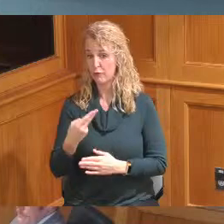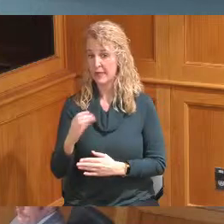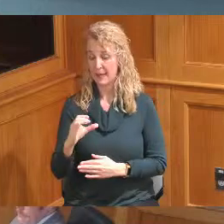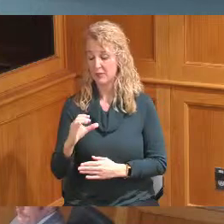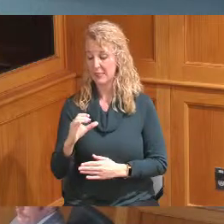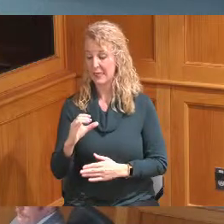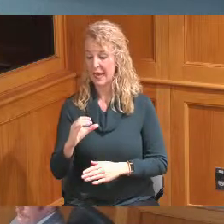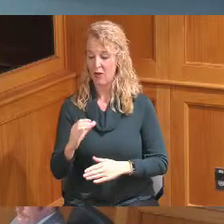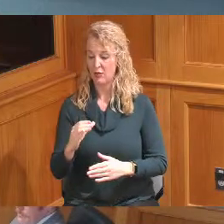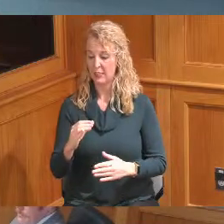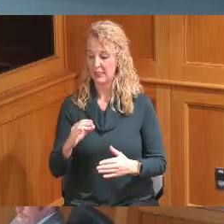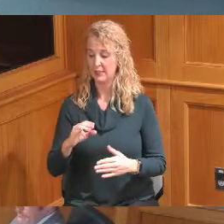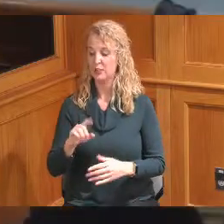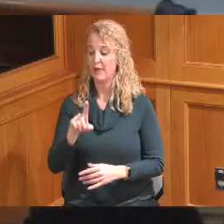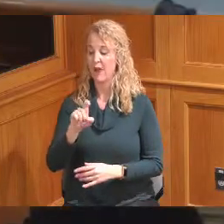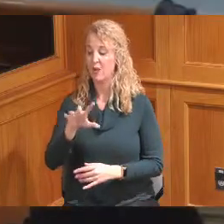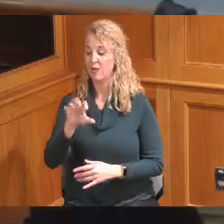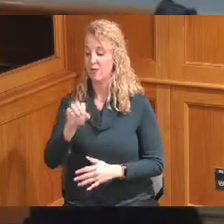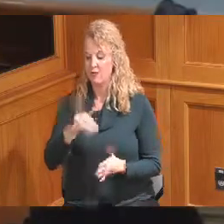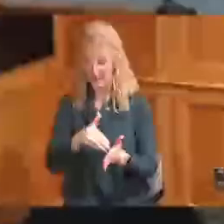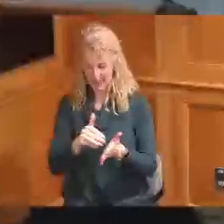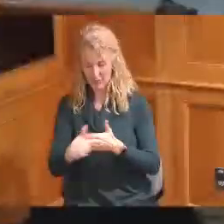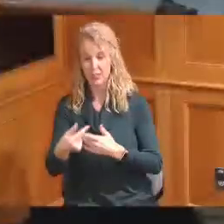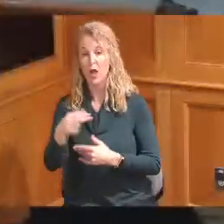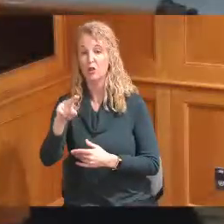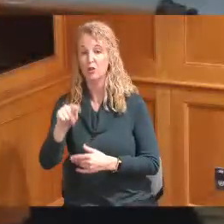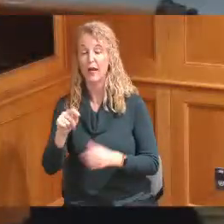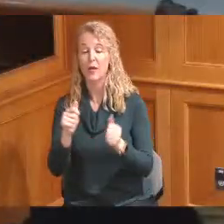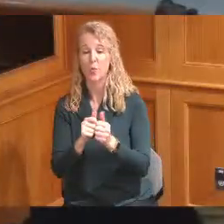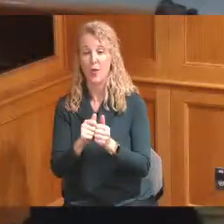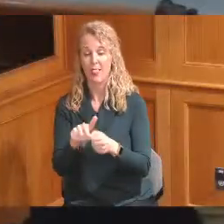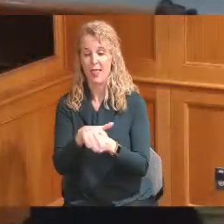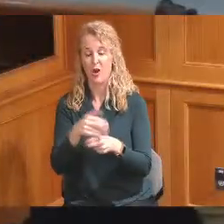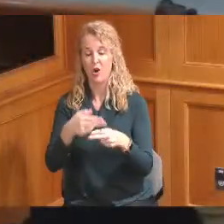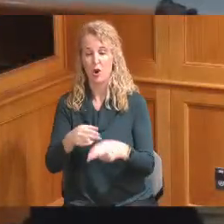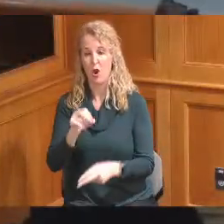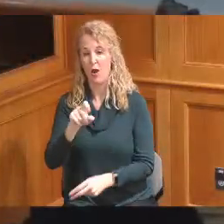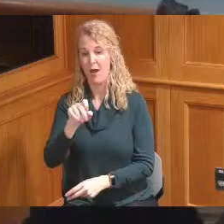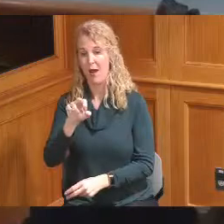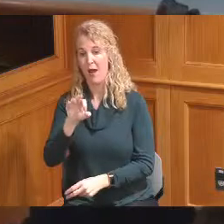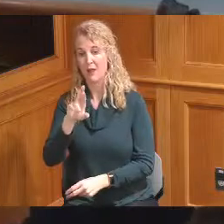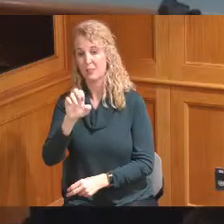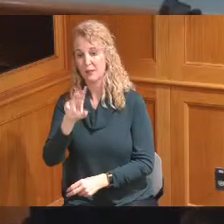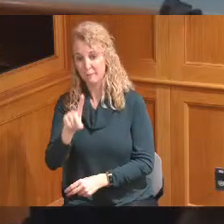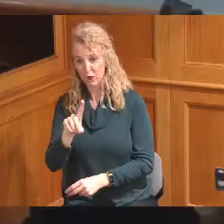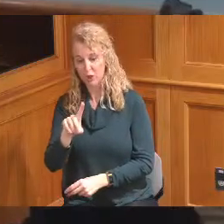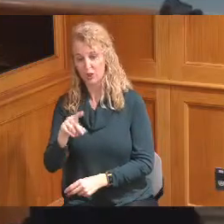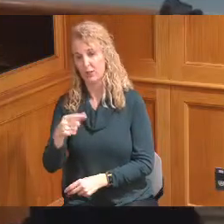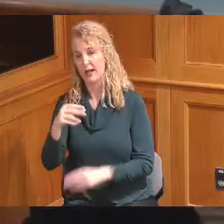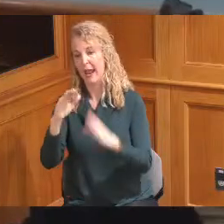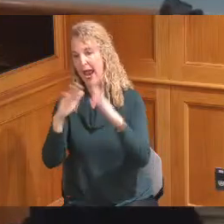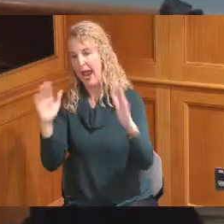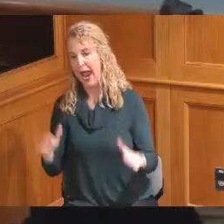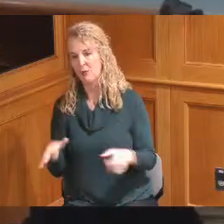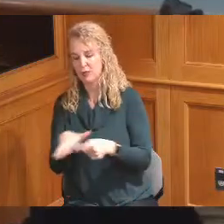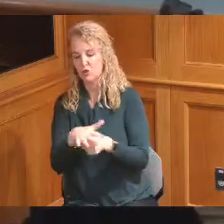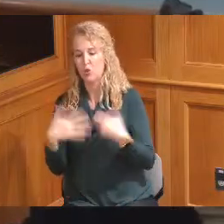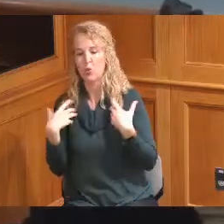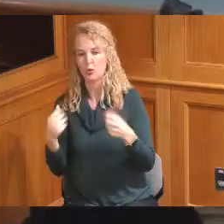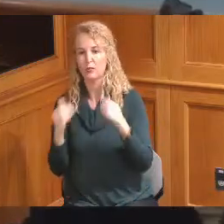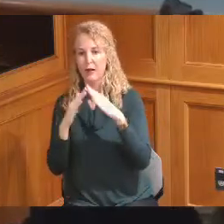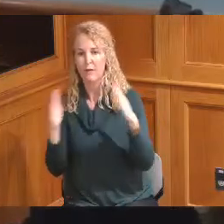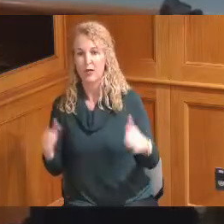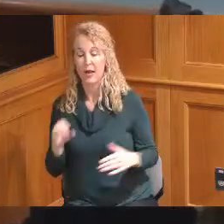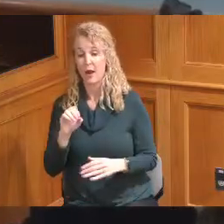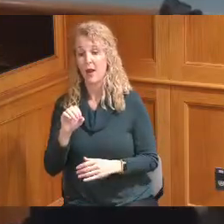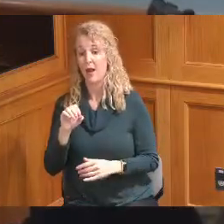to enter into a $150,000 grant with Oxford House. This is also One Ohio local recovery housing.